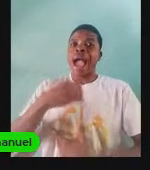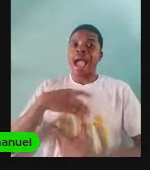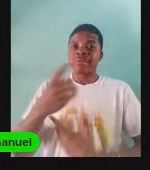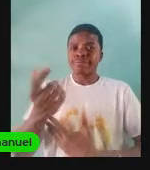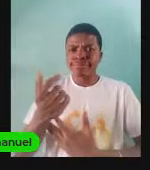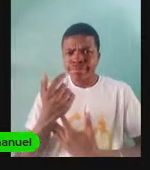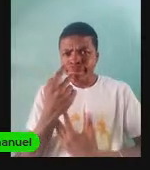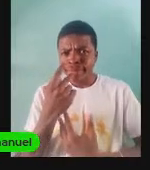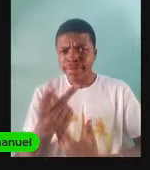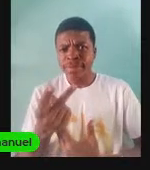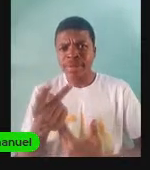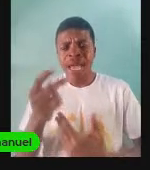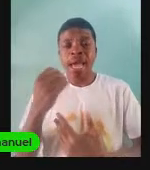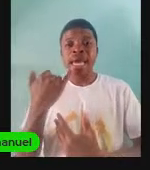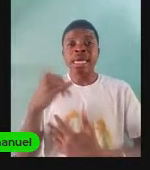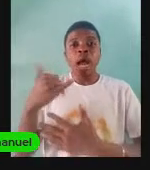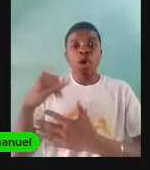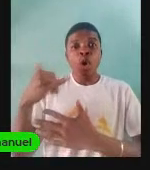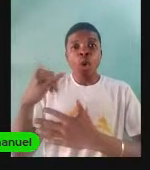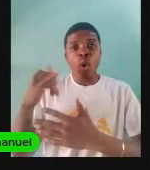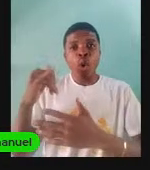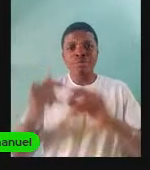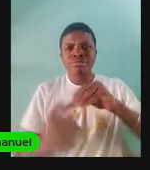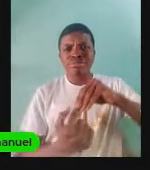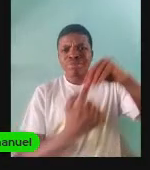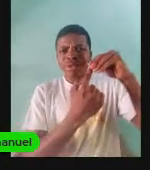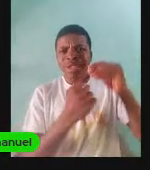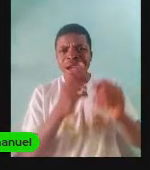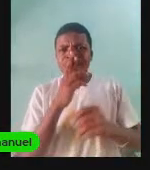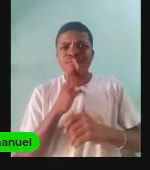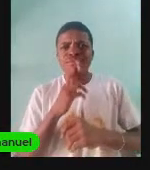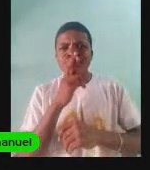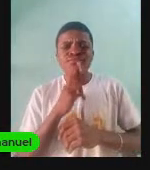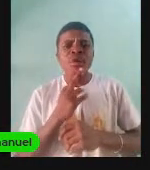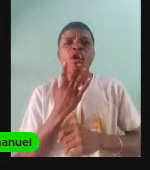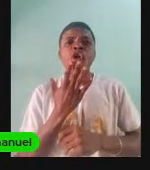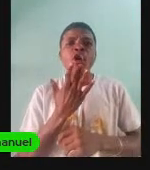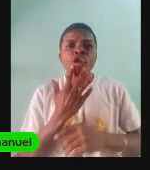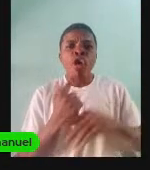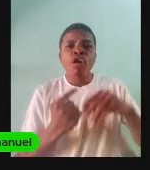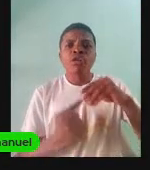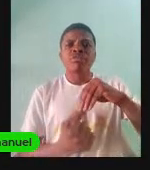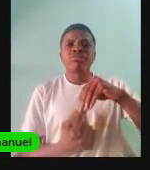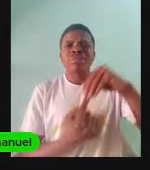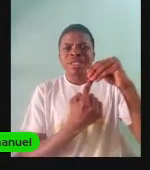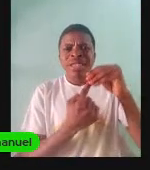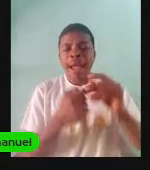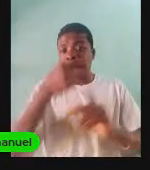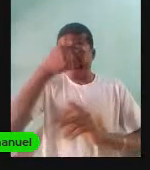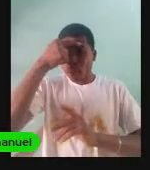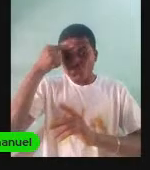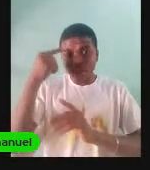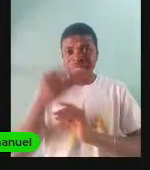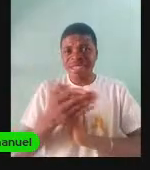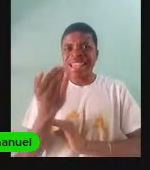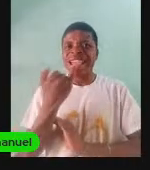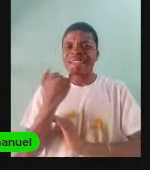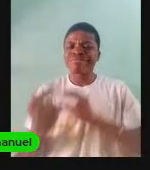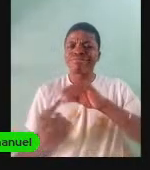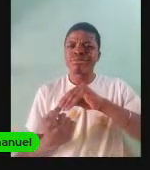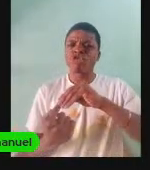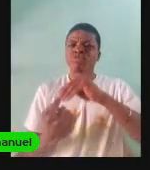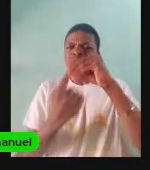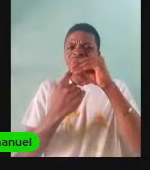can see the yellow is standing out. You can see the red is standing out because there's a special emphasis on it. So